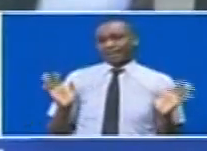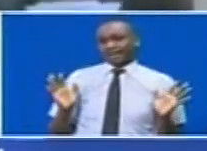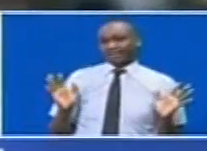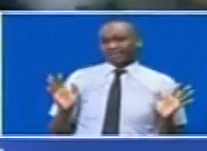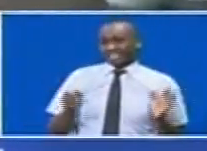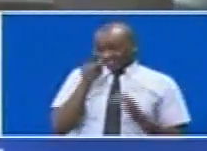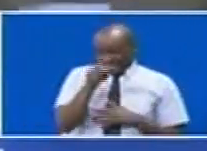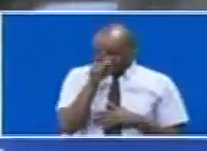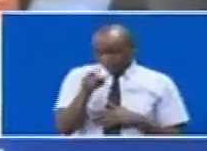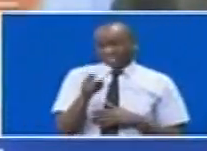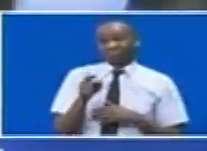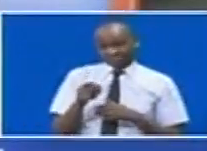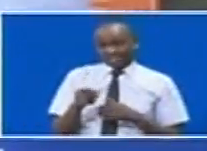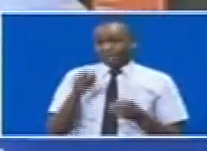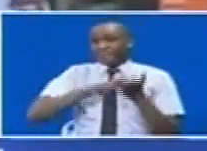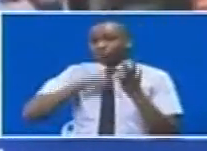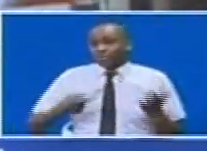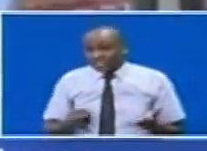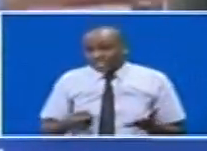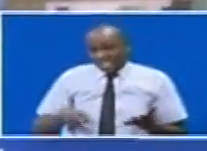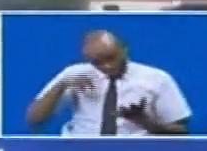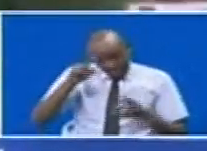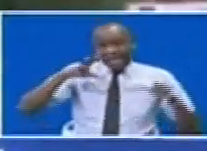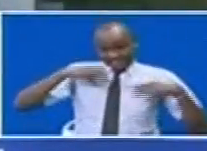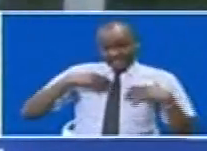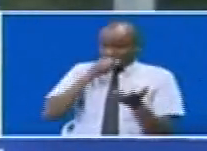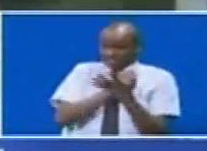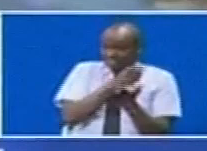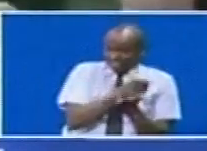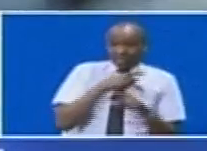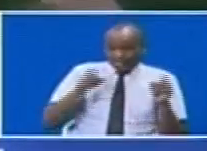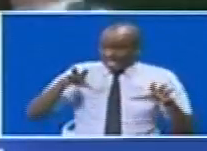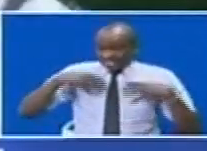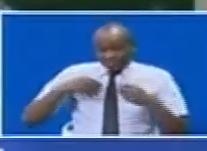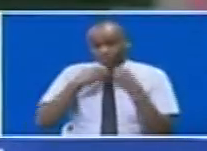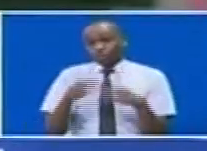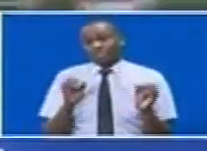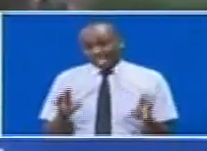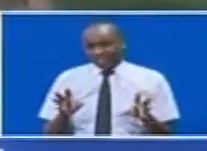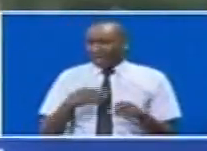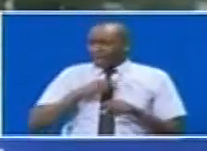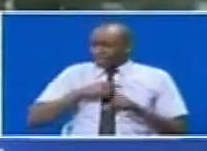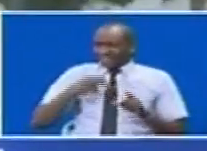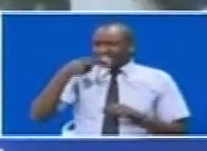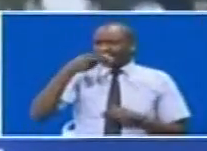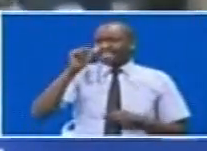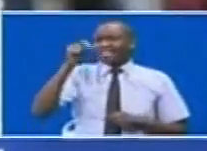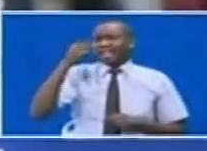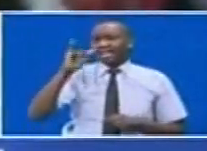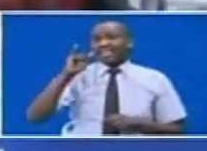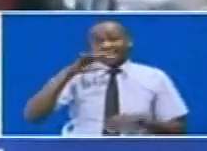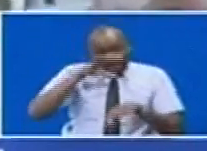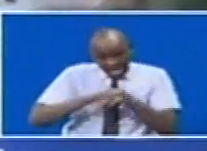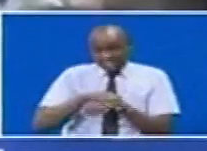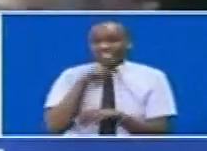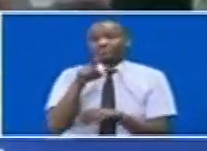really debatable. What did he mean? That he has endorsed Hillary, but he did not concede defeat. That Hillary did not garner the necessary